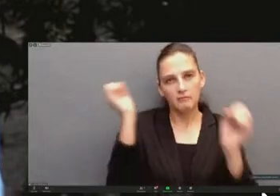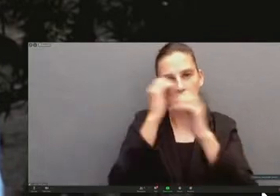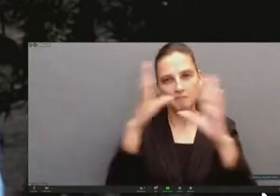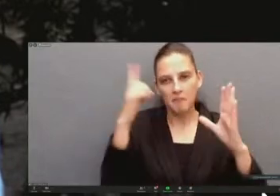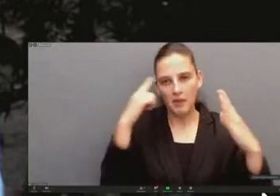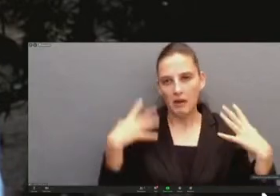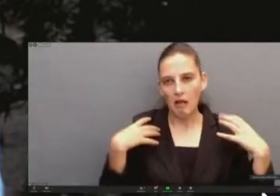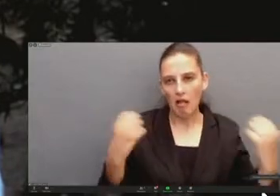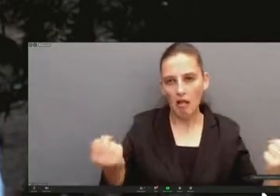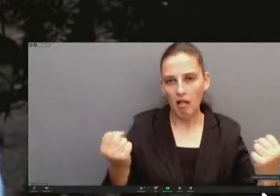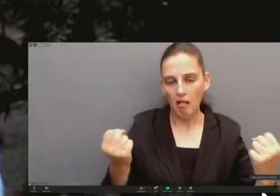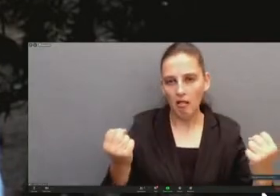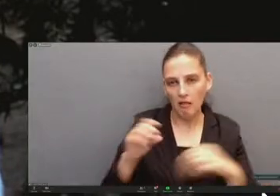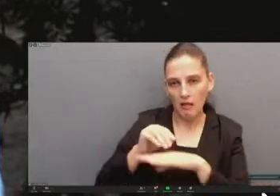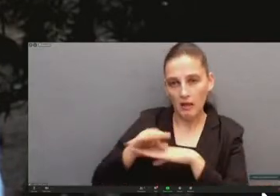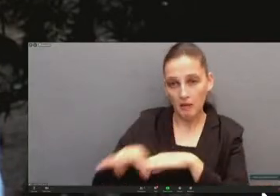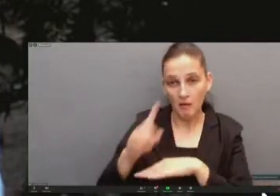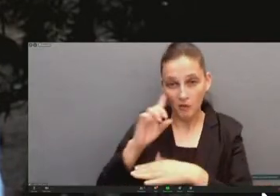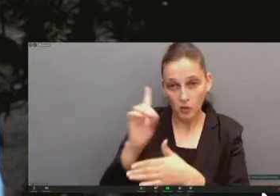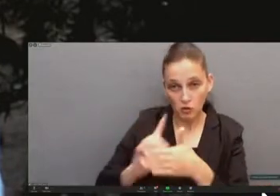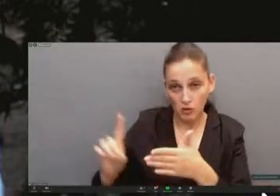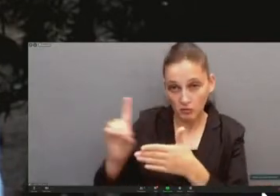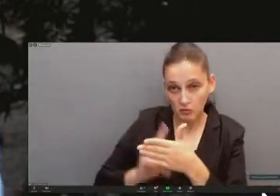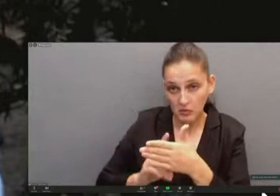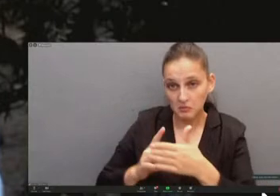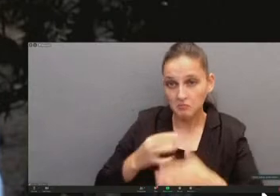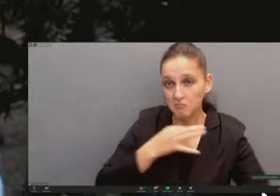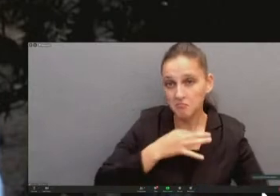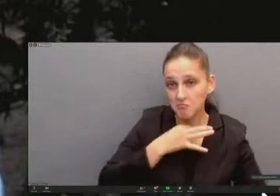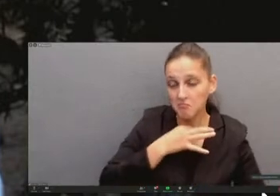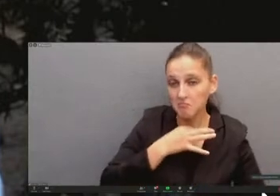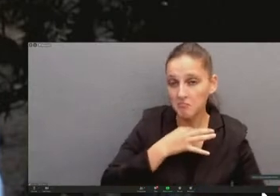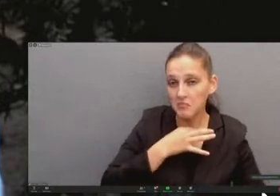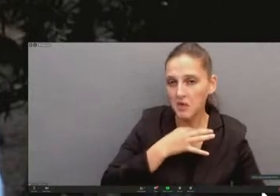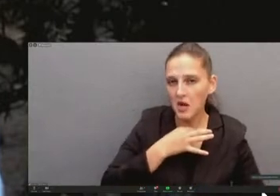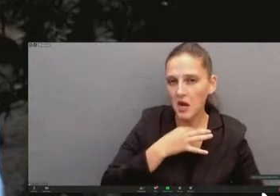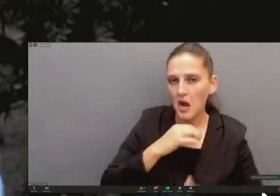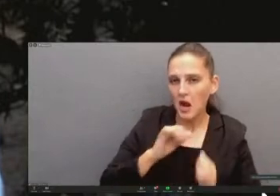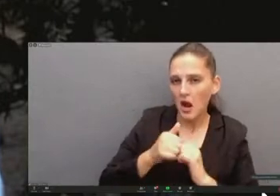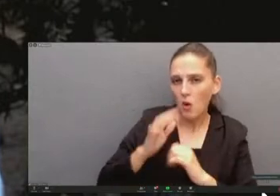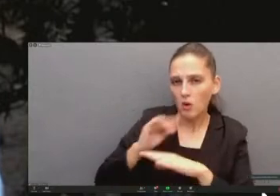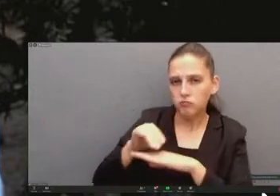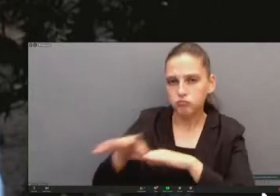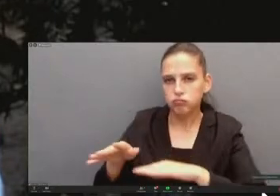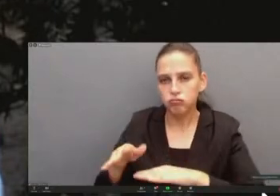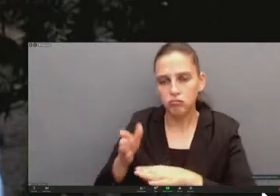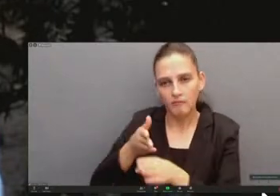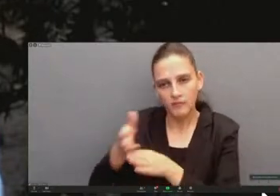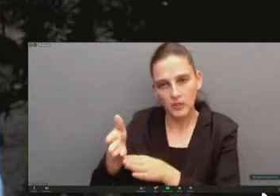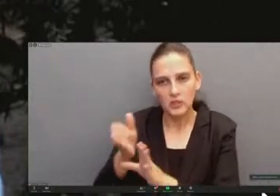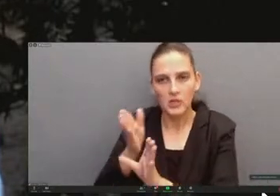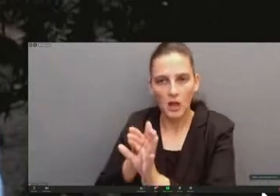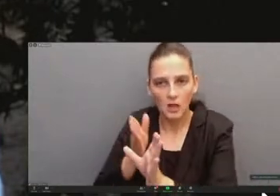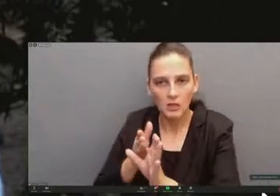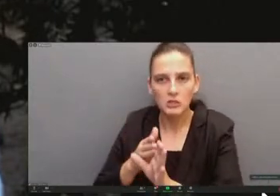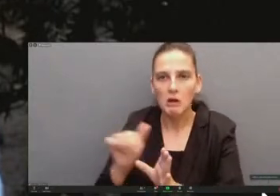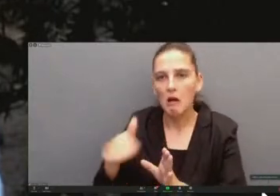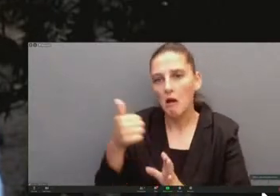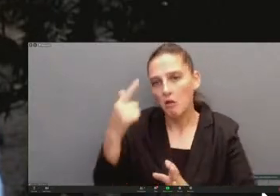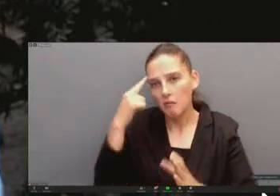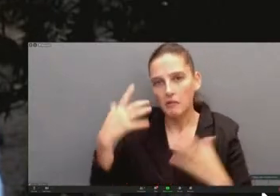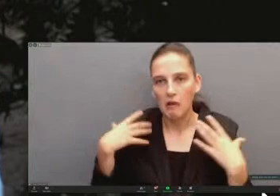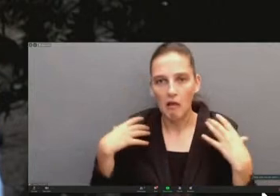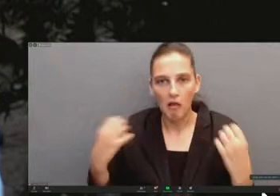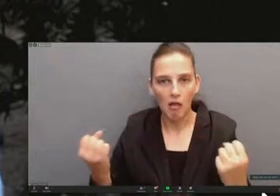of discrimination, are there implications for the field of psychiatry and other mental health clinicians